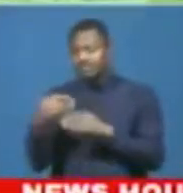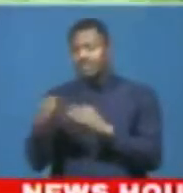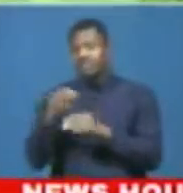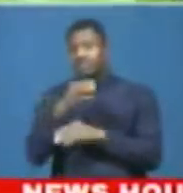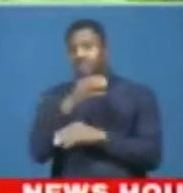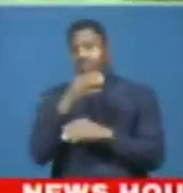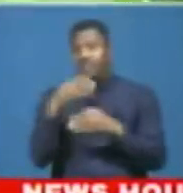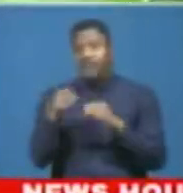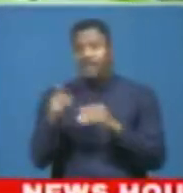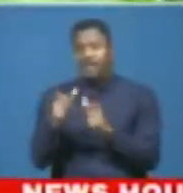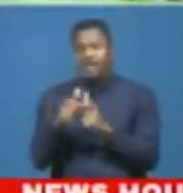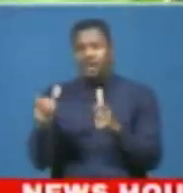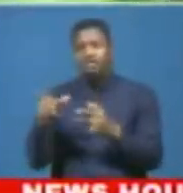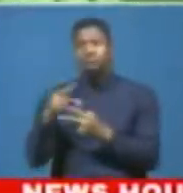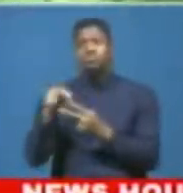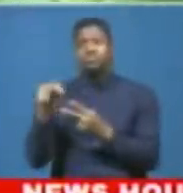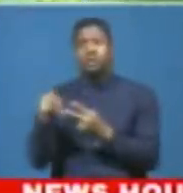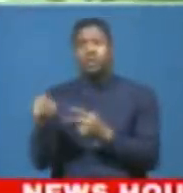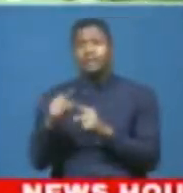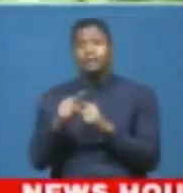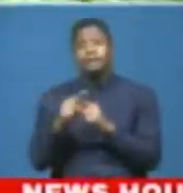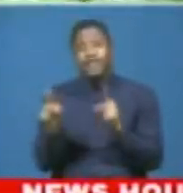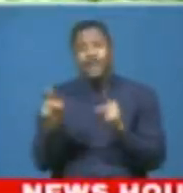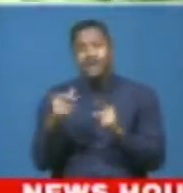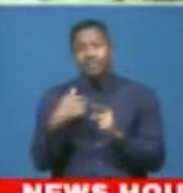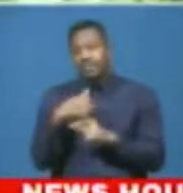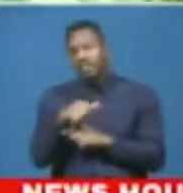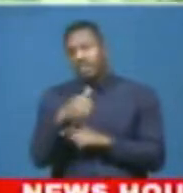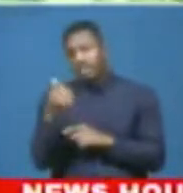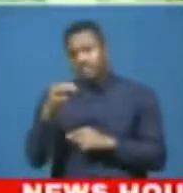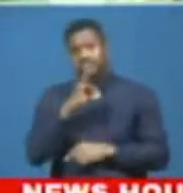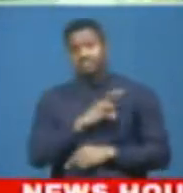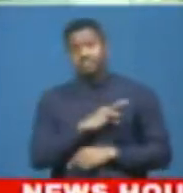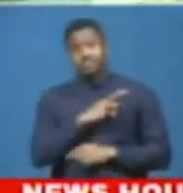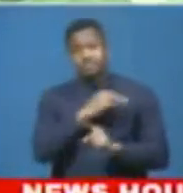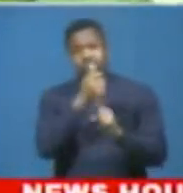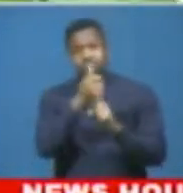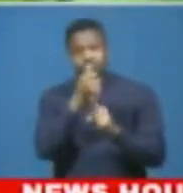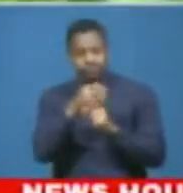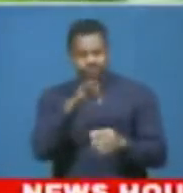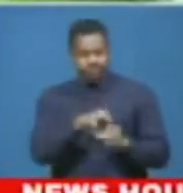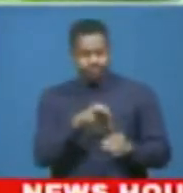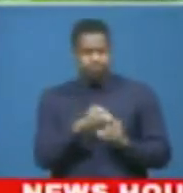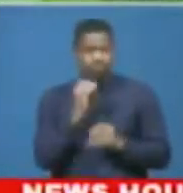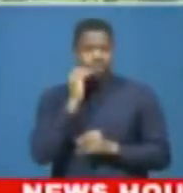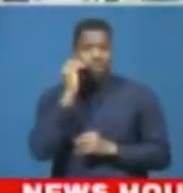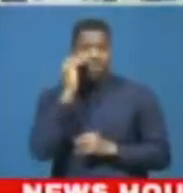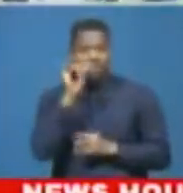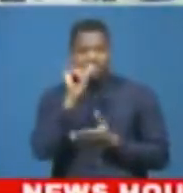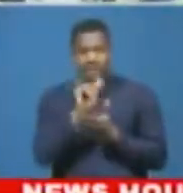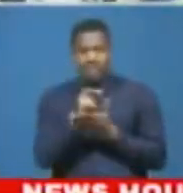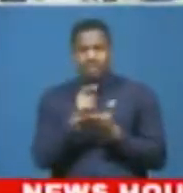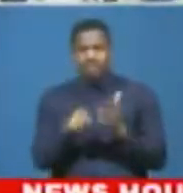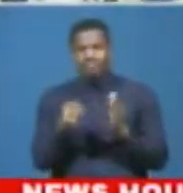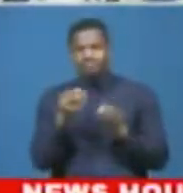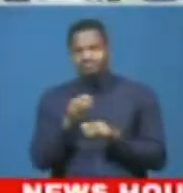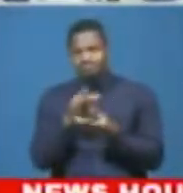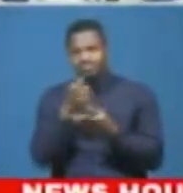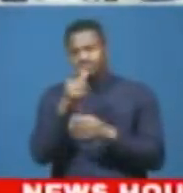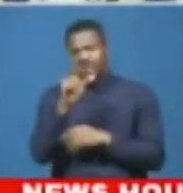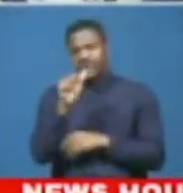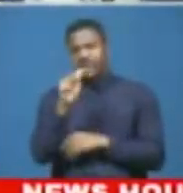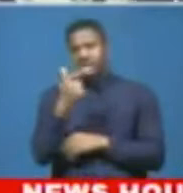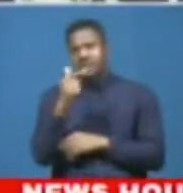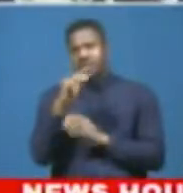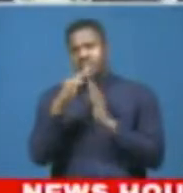a great choice, but there are also benefits in growing your own. This is what informed Agri-House Foundation